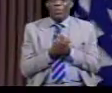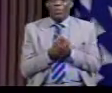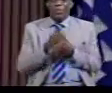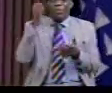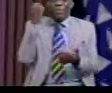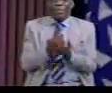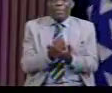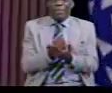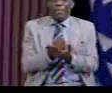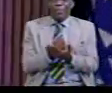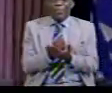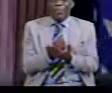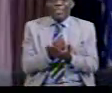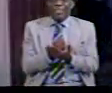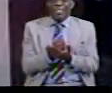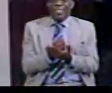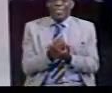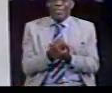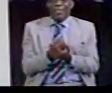Amen. Amen.